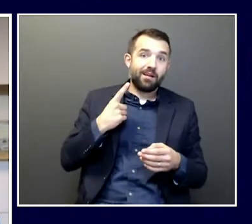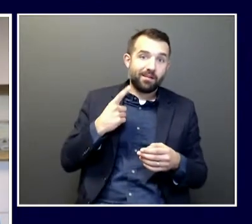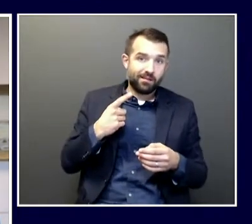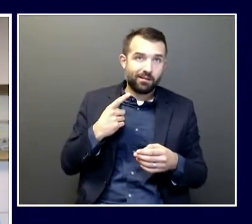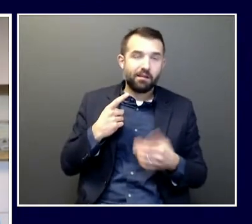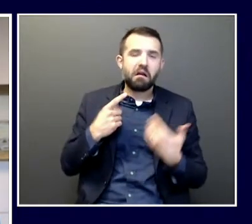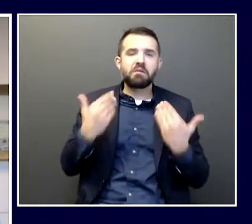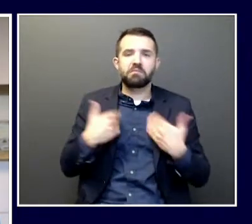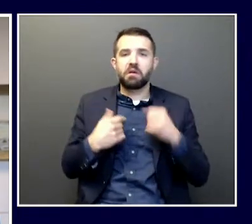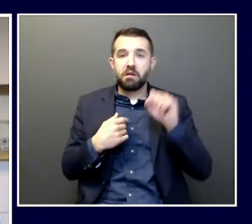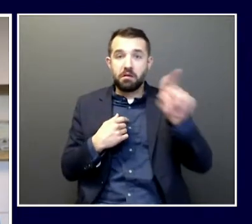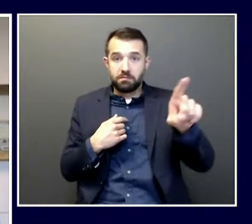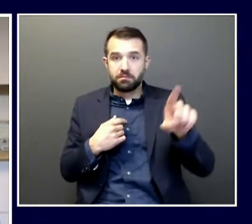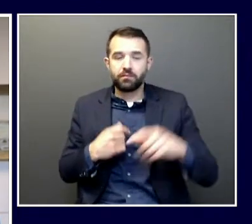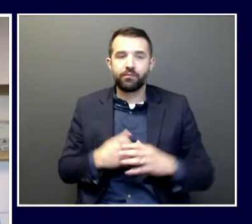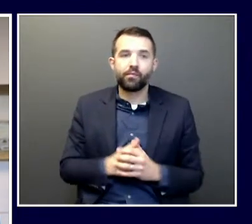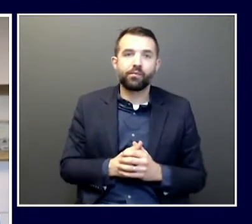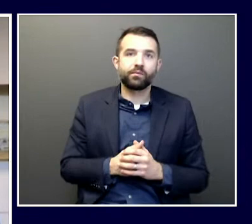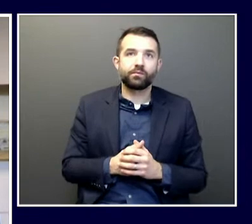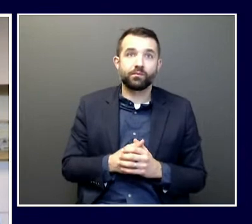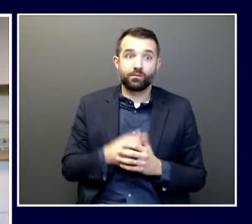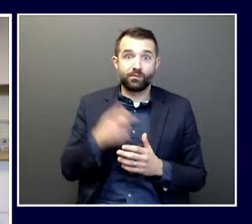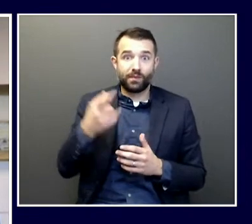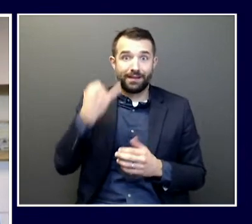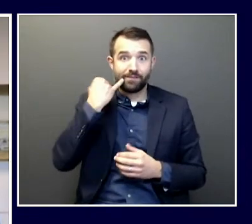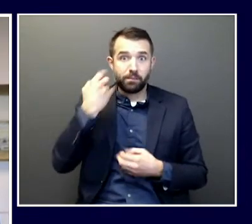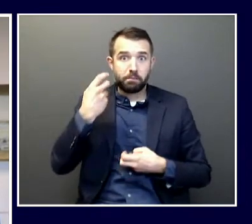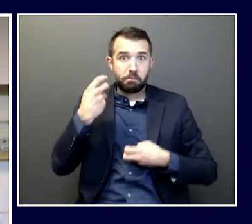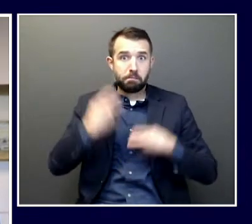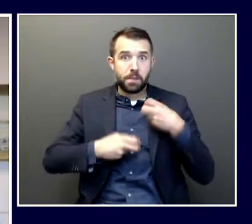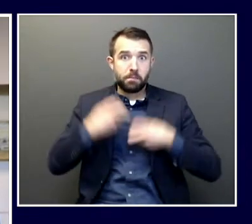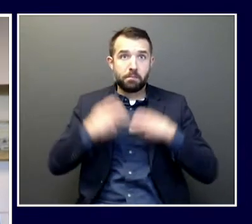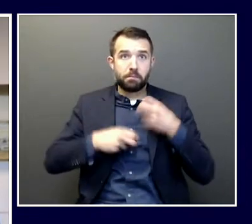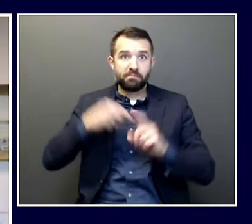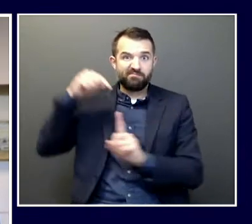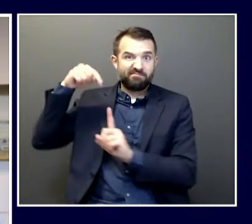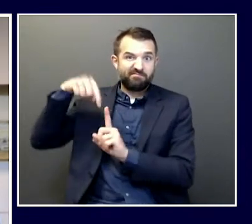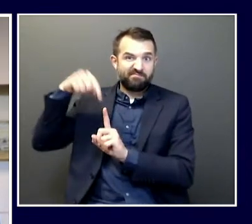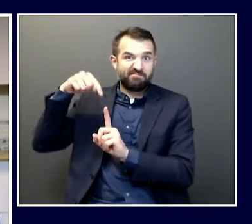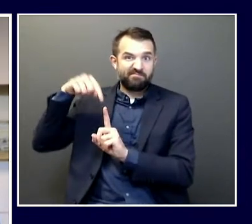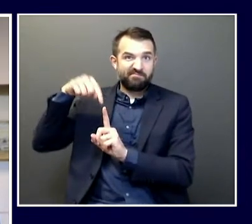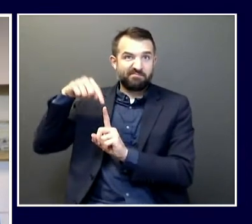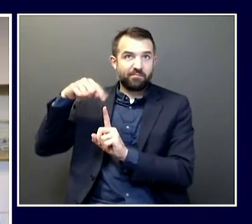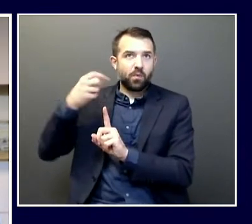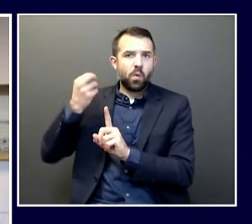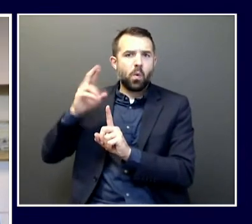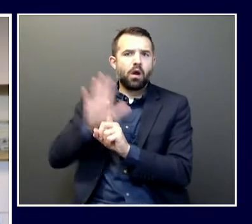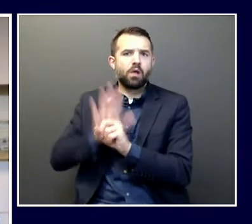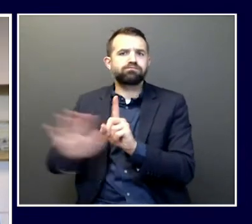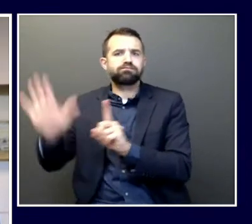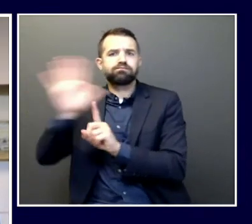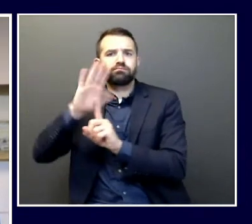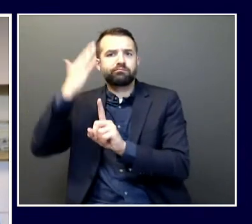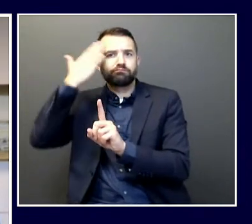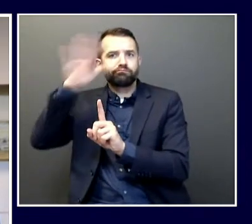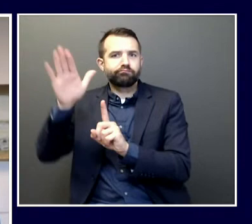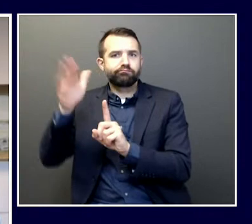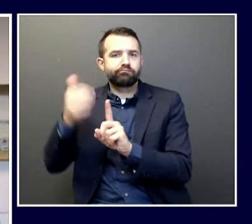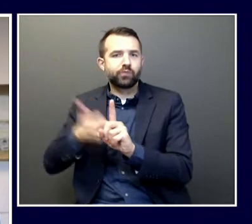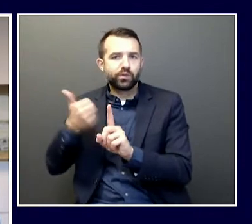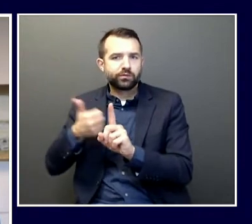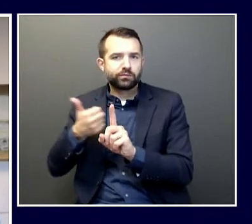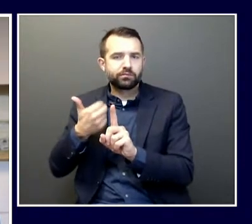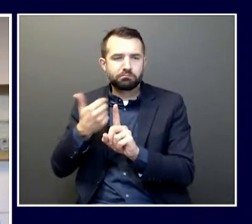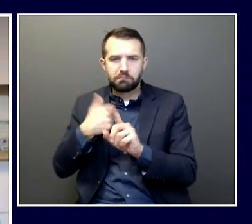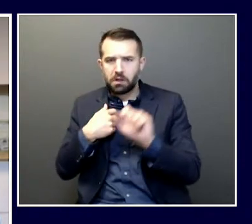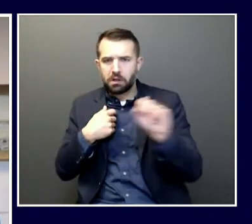issue is, but it seems to kind of harken back to when we had the first round of the vaccines open up. It's a mother saying that she would